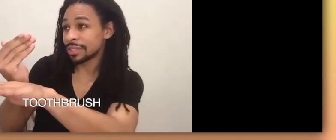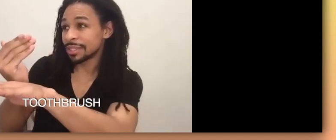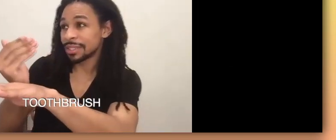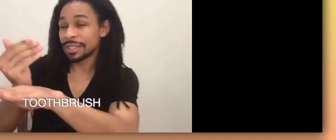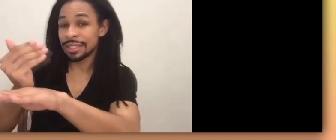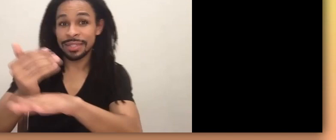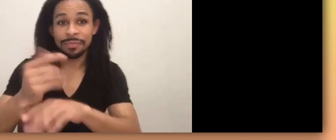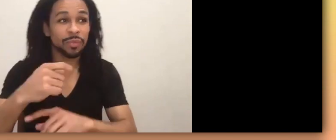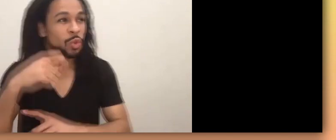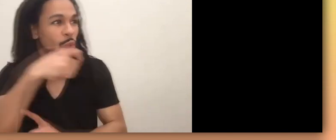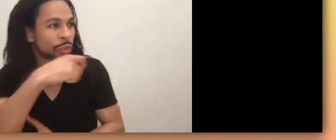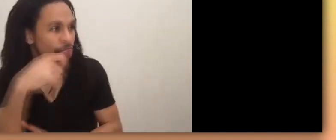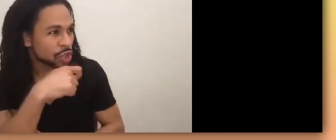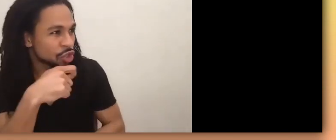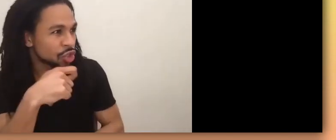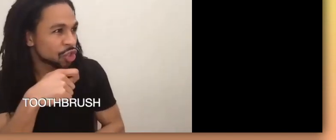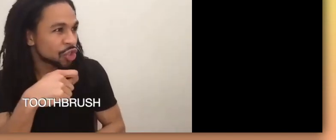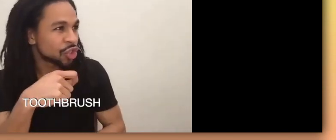Toothbrush.